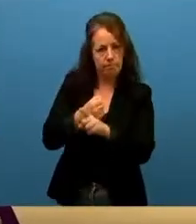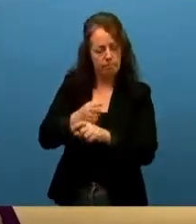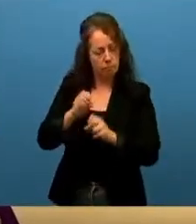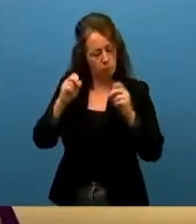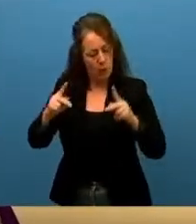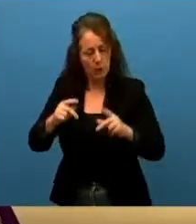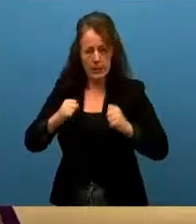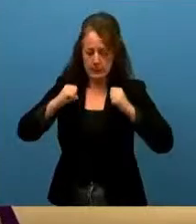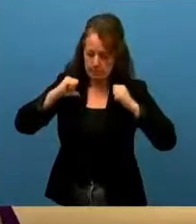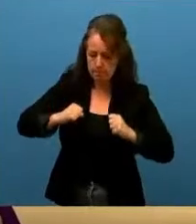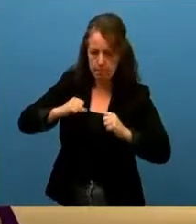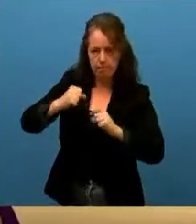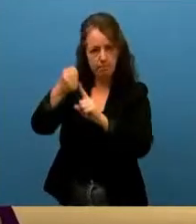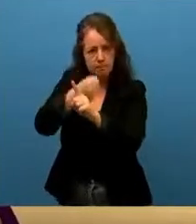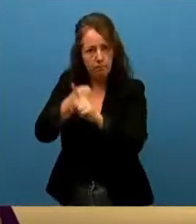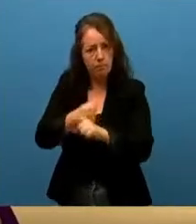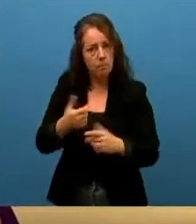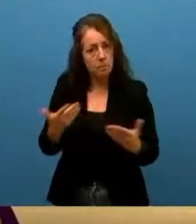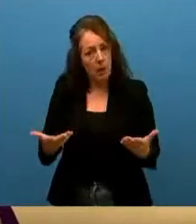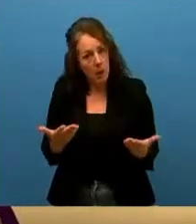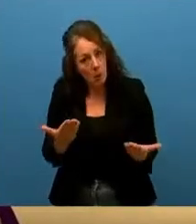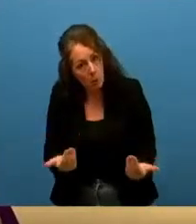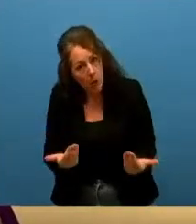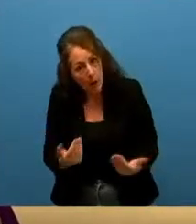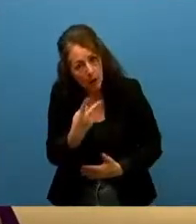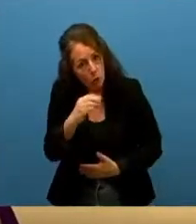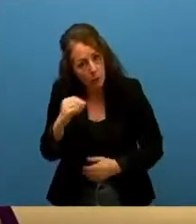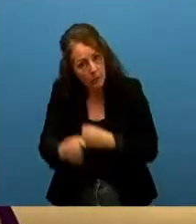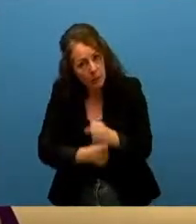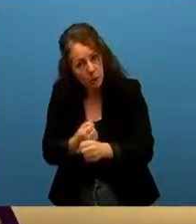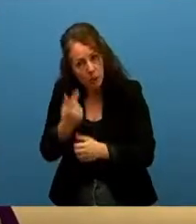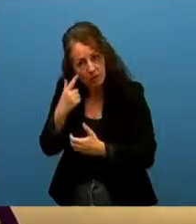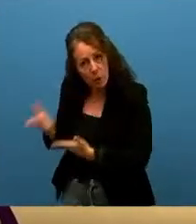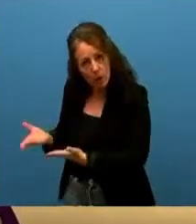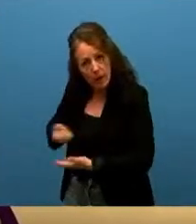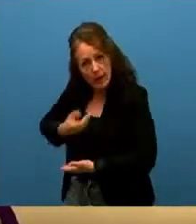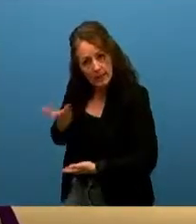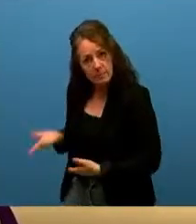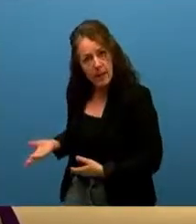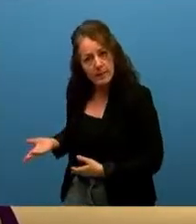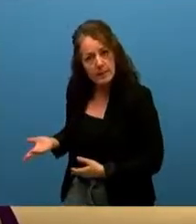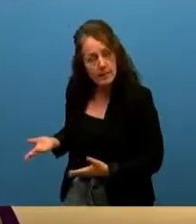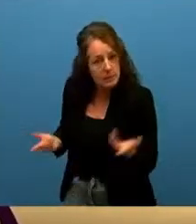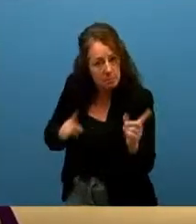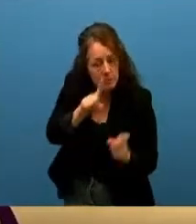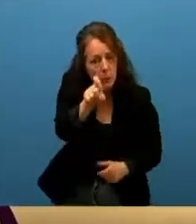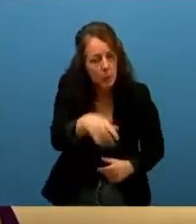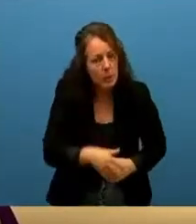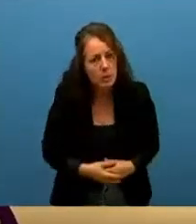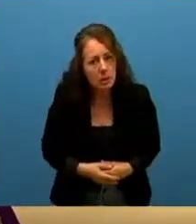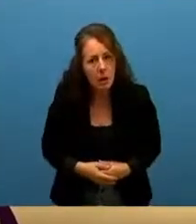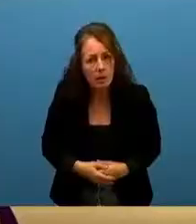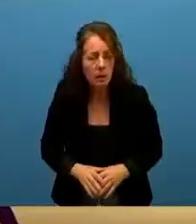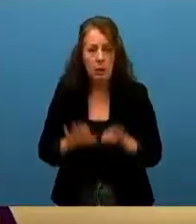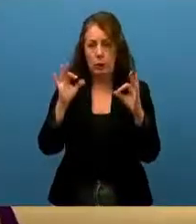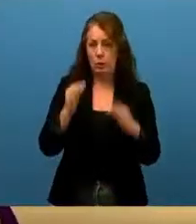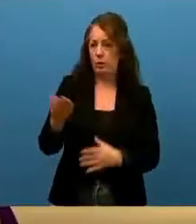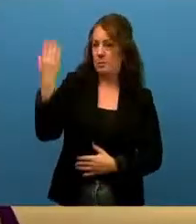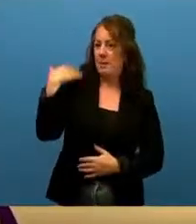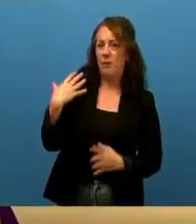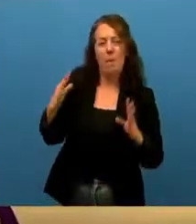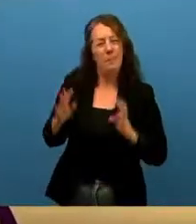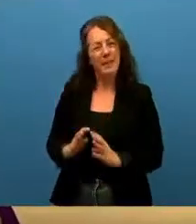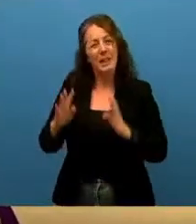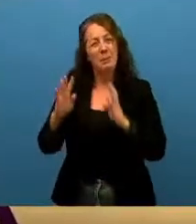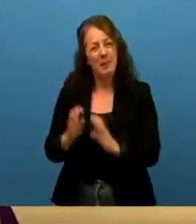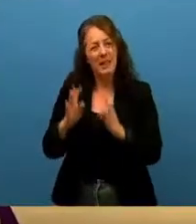100 years for him to speak? The recommendations at international meetings offer a possible remedy for this problem. It can create